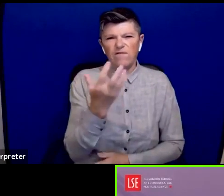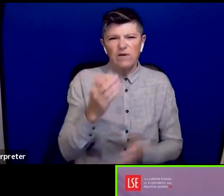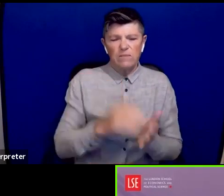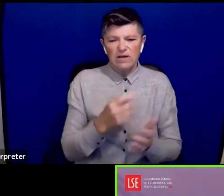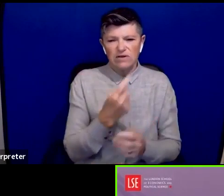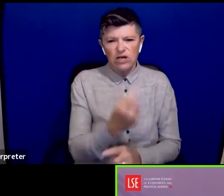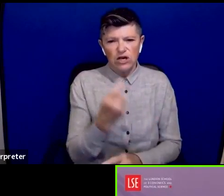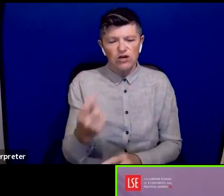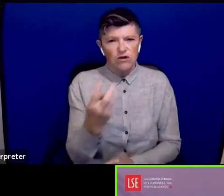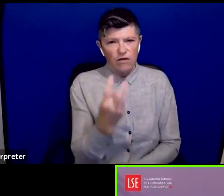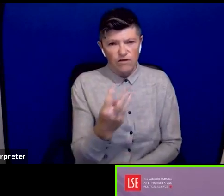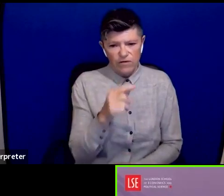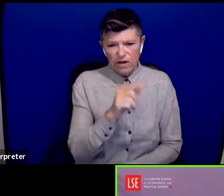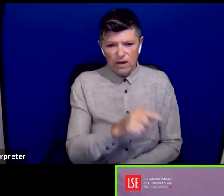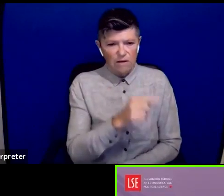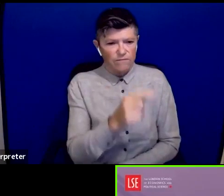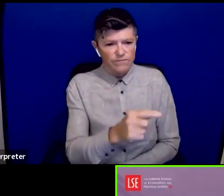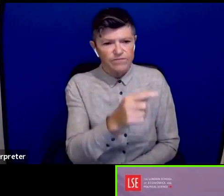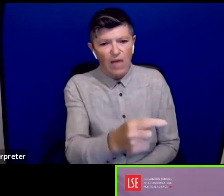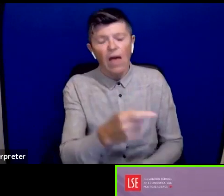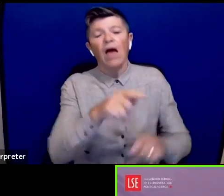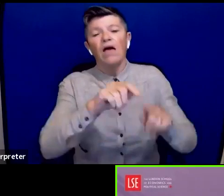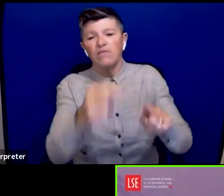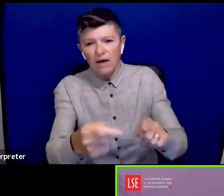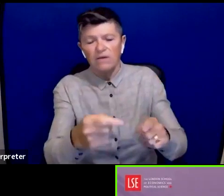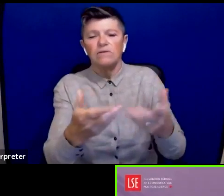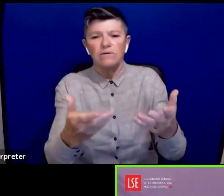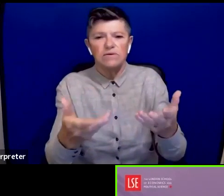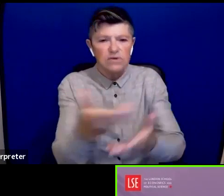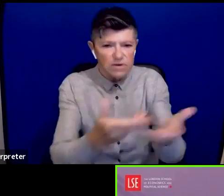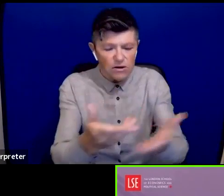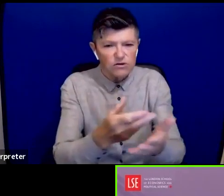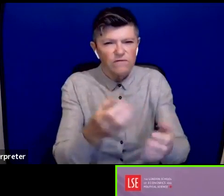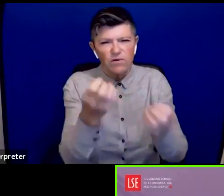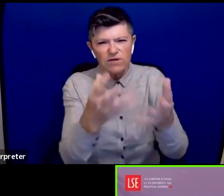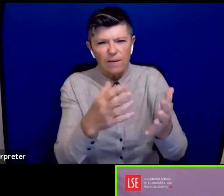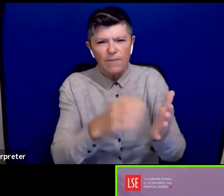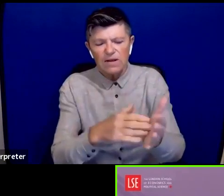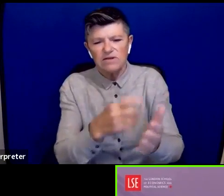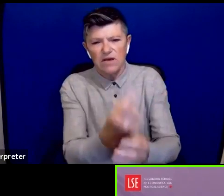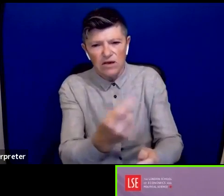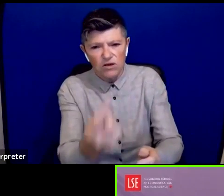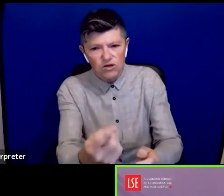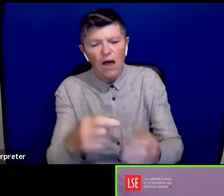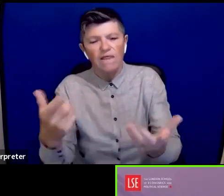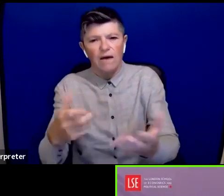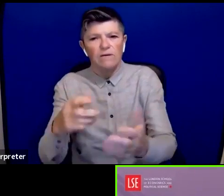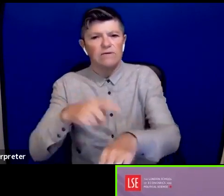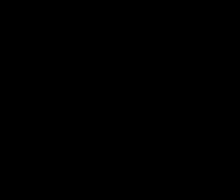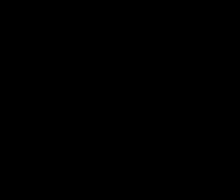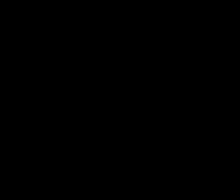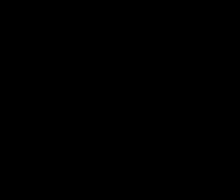be 10 minutes each, and then we'll have time for questions at the end. So thanks a lot, Nora, the floor is yours.